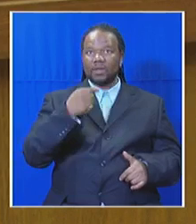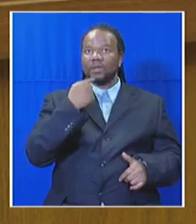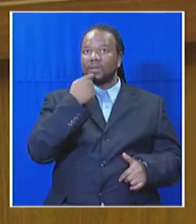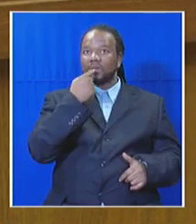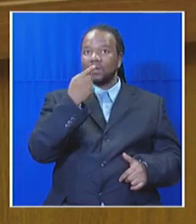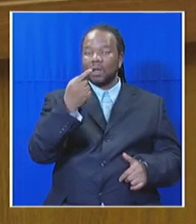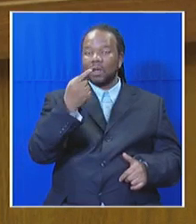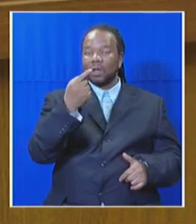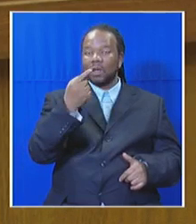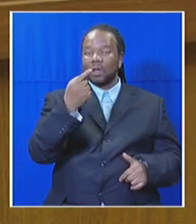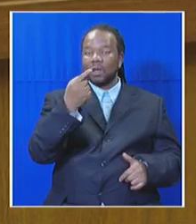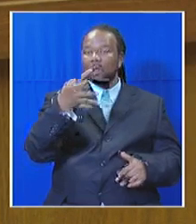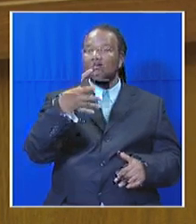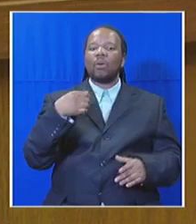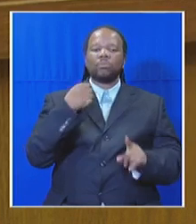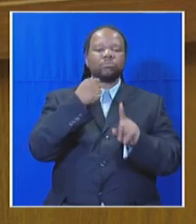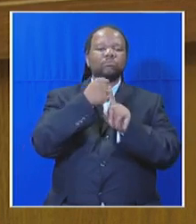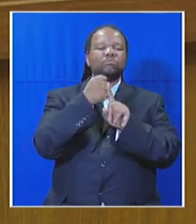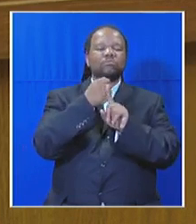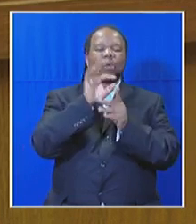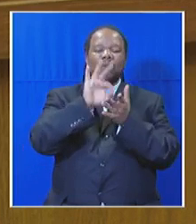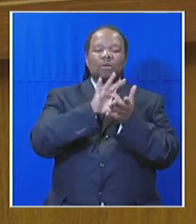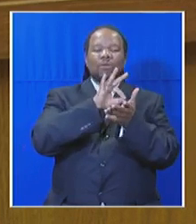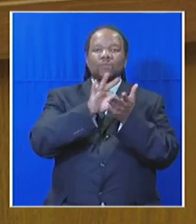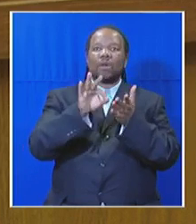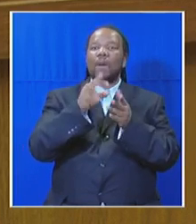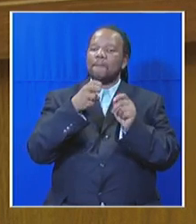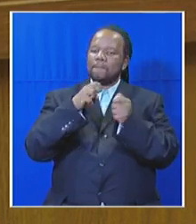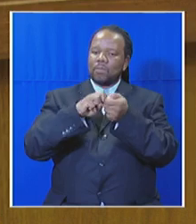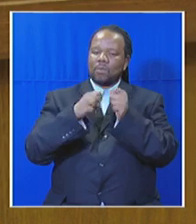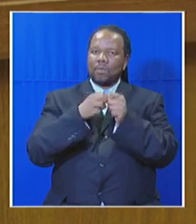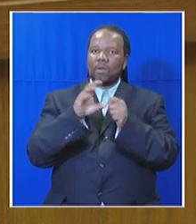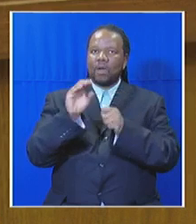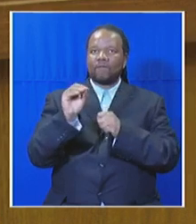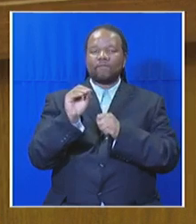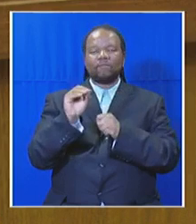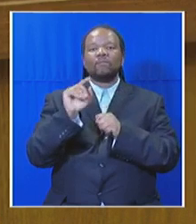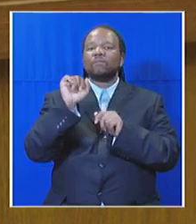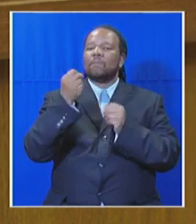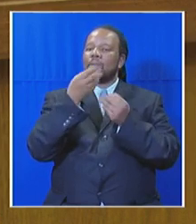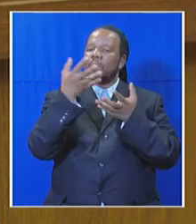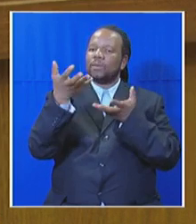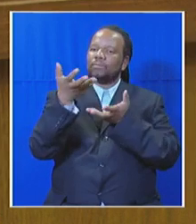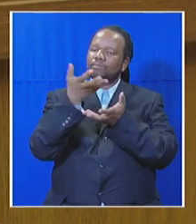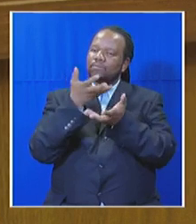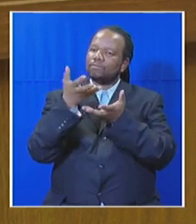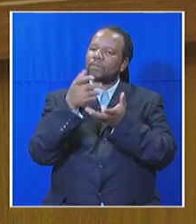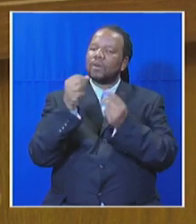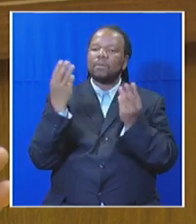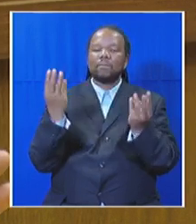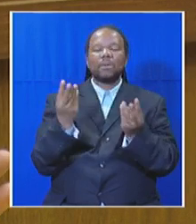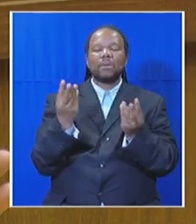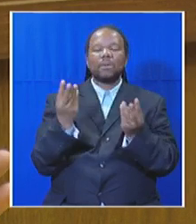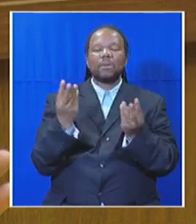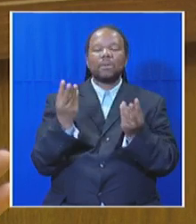problem there, of us interacted with him and other Burundians to say